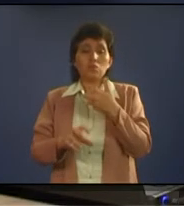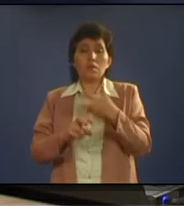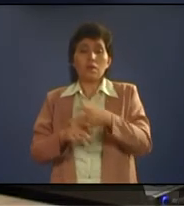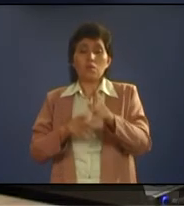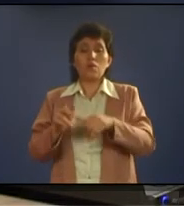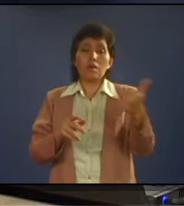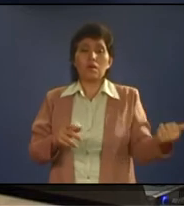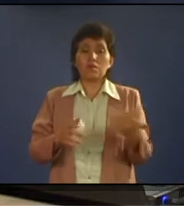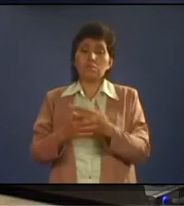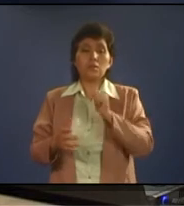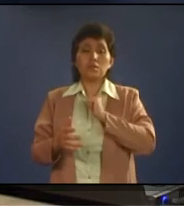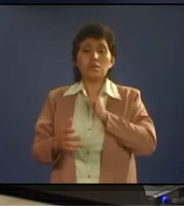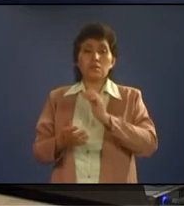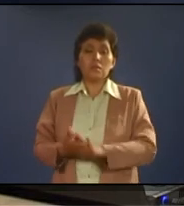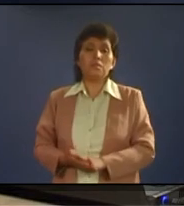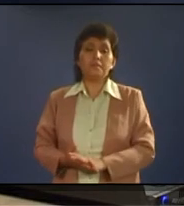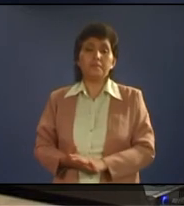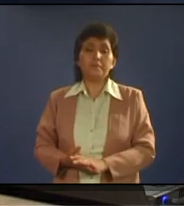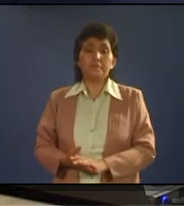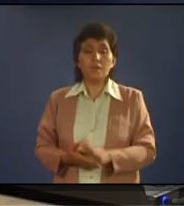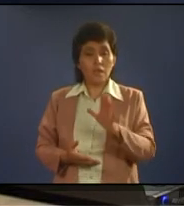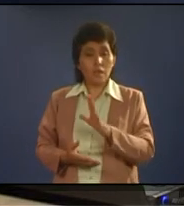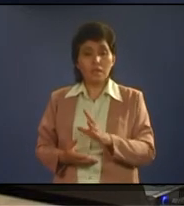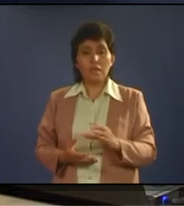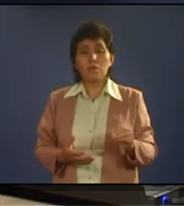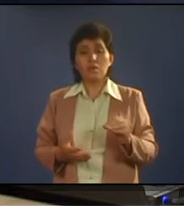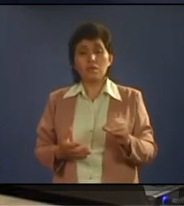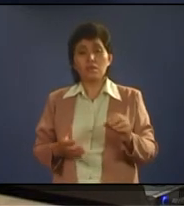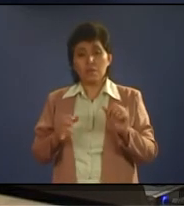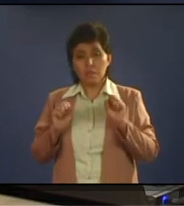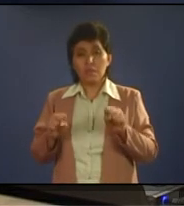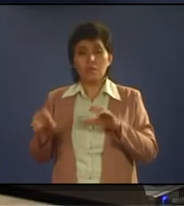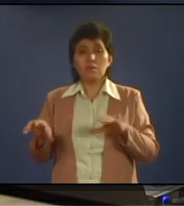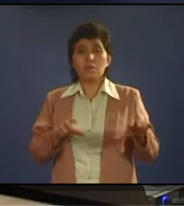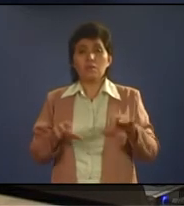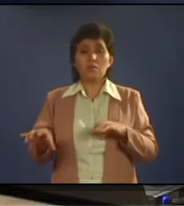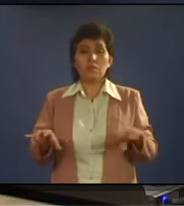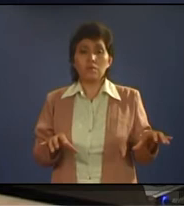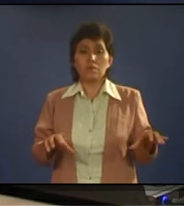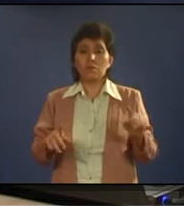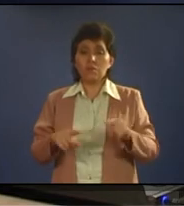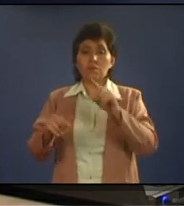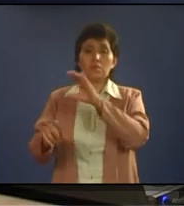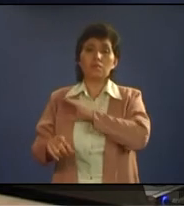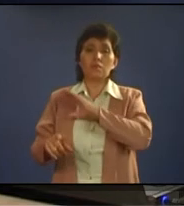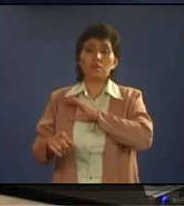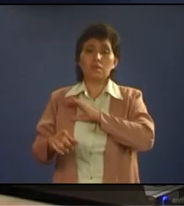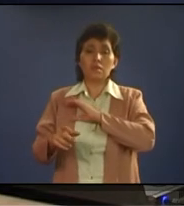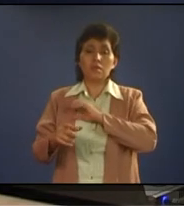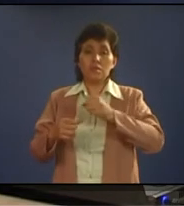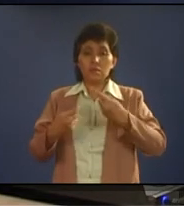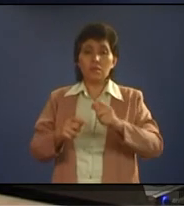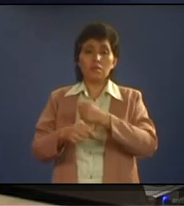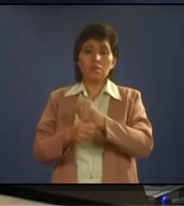how they got to cooperate together. Okay, what you can do is that when you go for negotiation, try to make